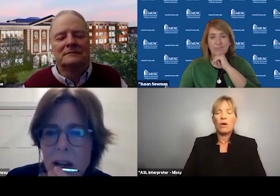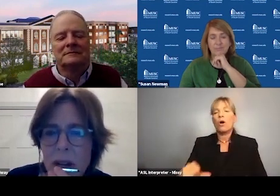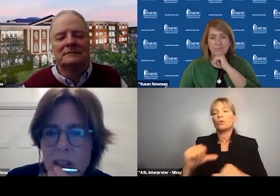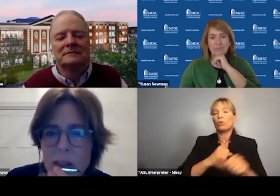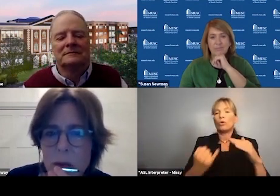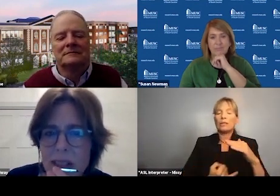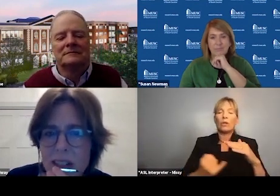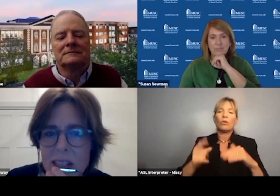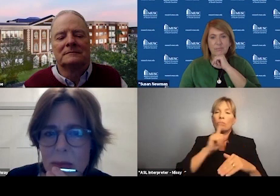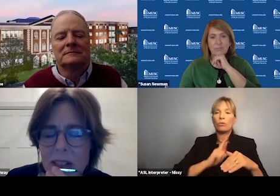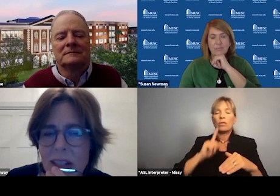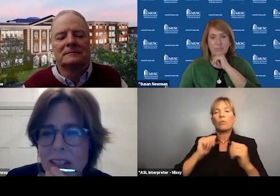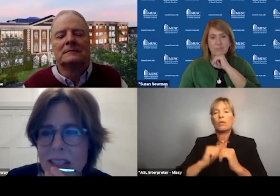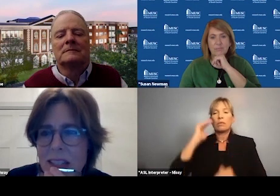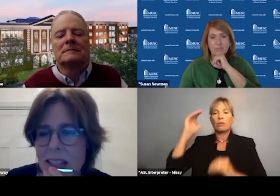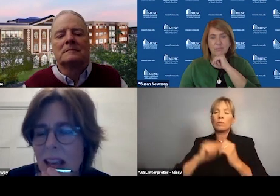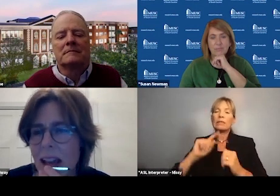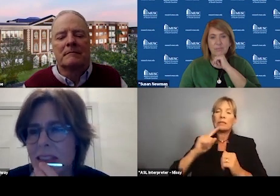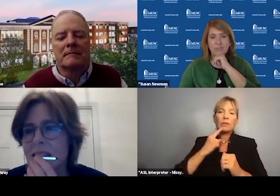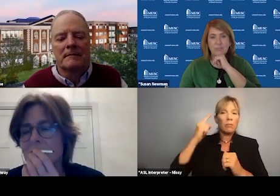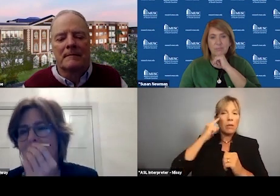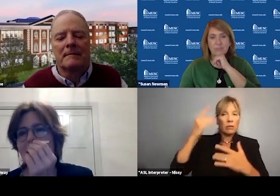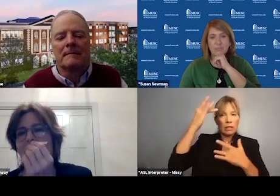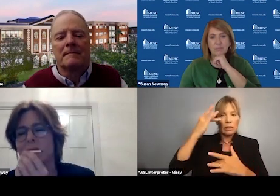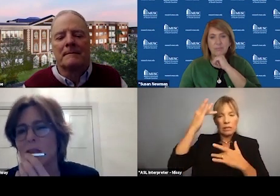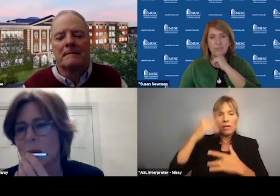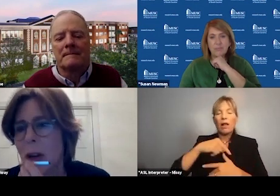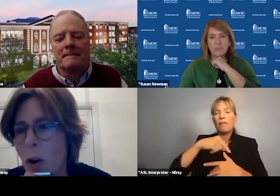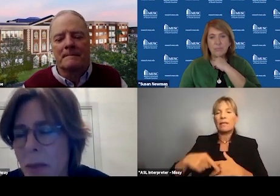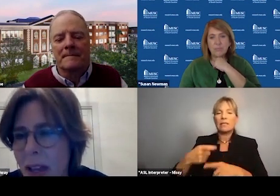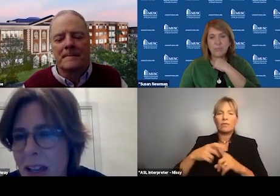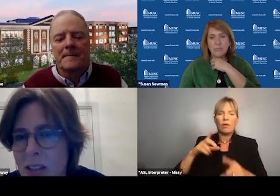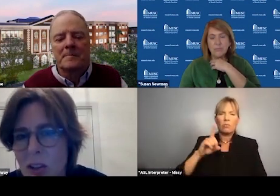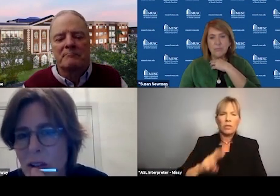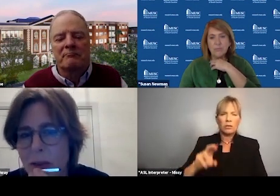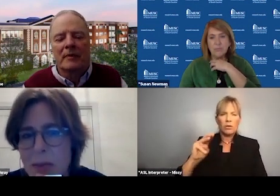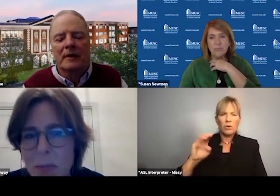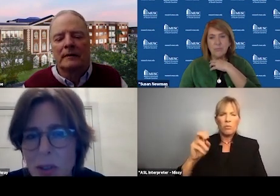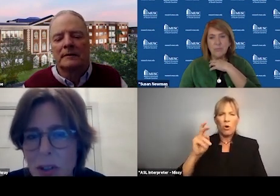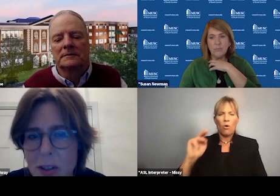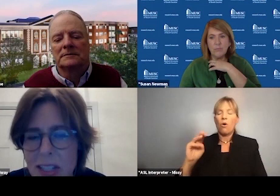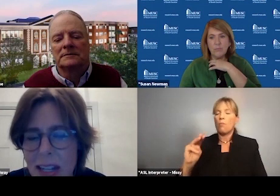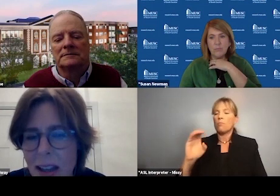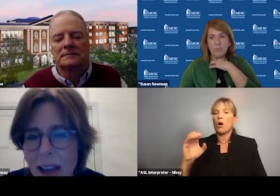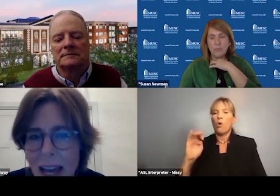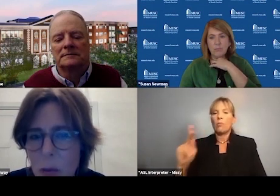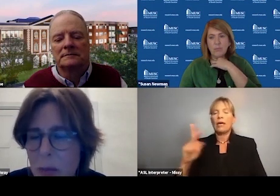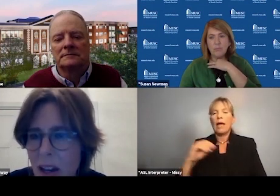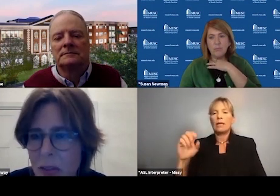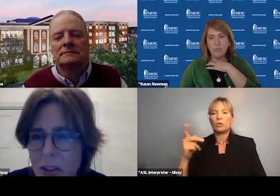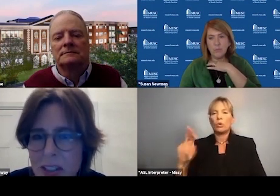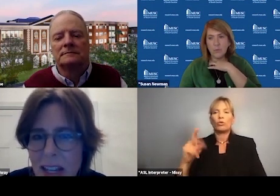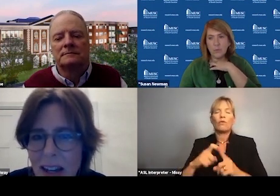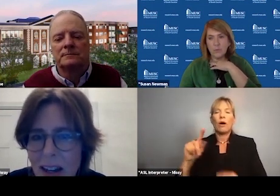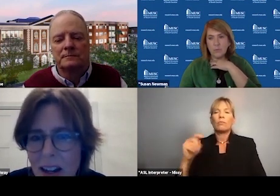Isolation and Loneliness Among Adults with Serious Mental Illnesses. And this is by Doctors McCormick and Salzer from Temple University. And